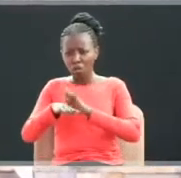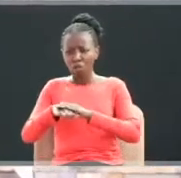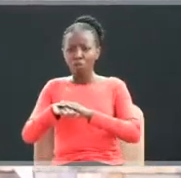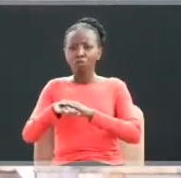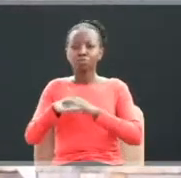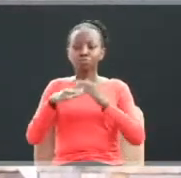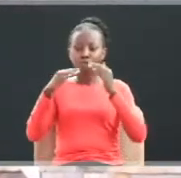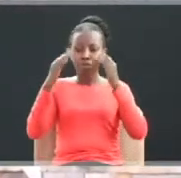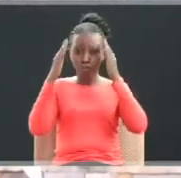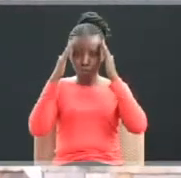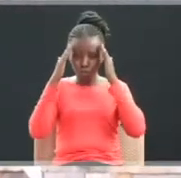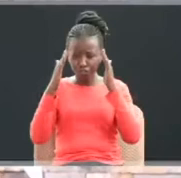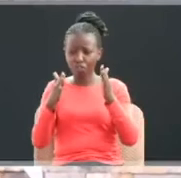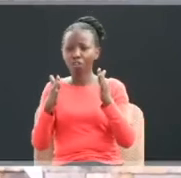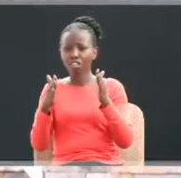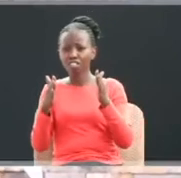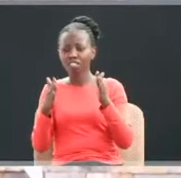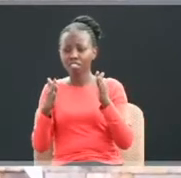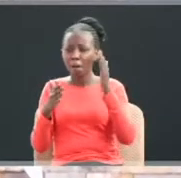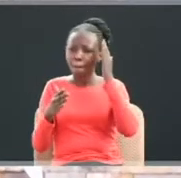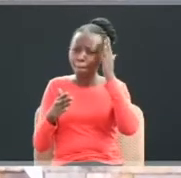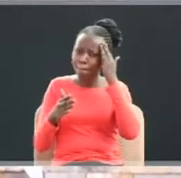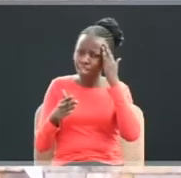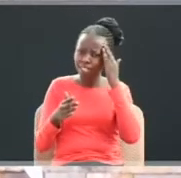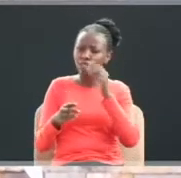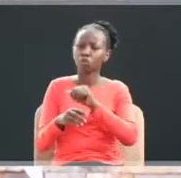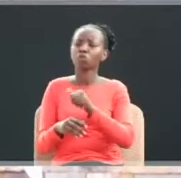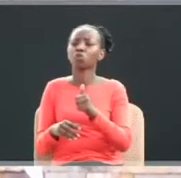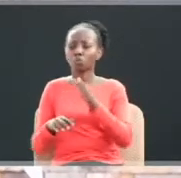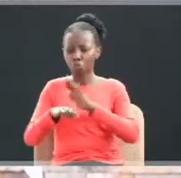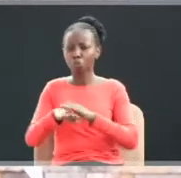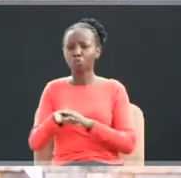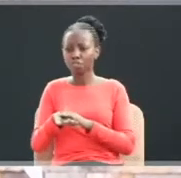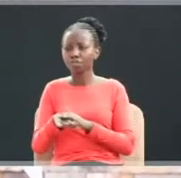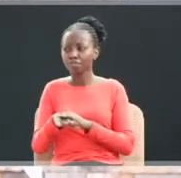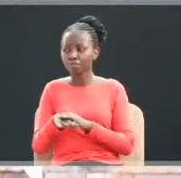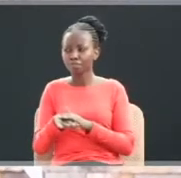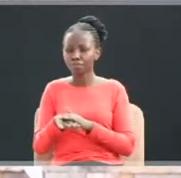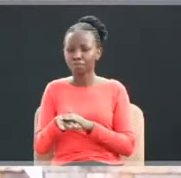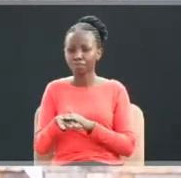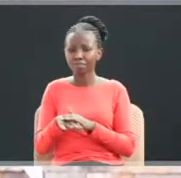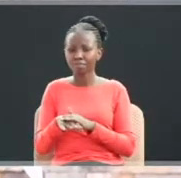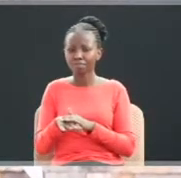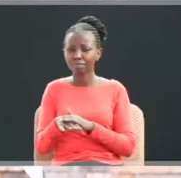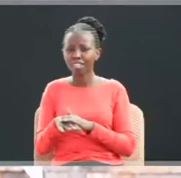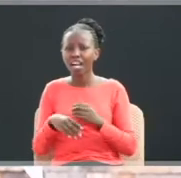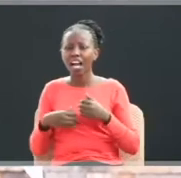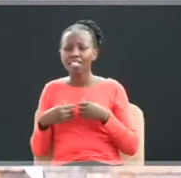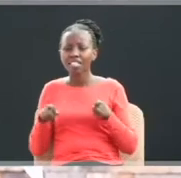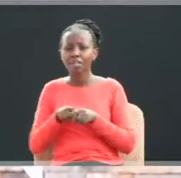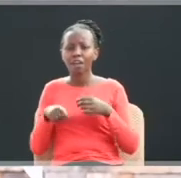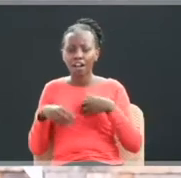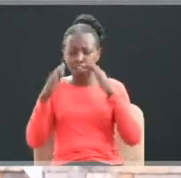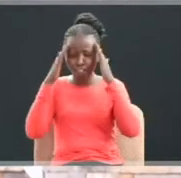be sound in mind. It literally has the idea of being in your right mind. The idea of having a proper perspective of yourself